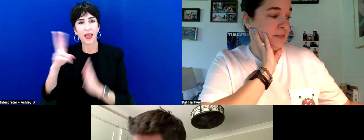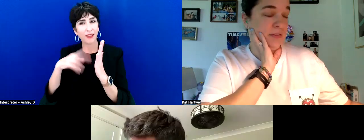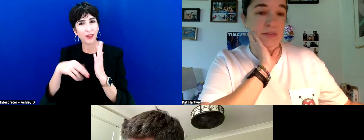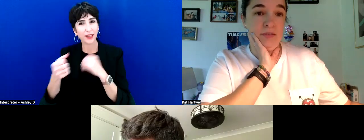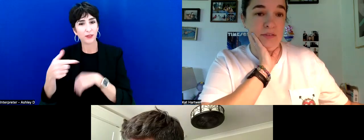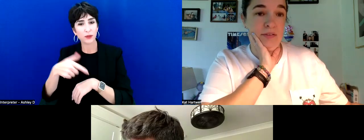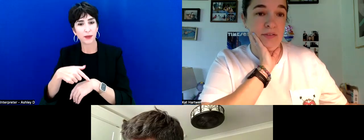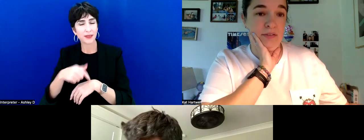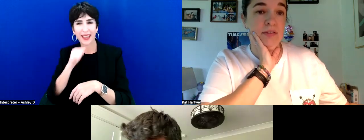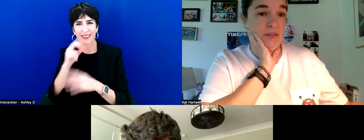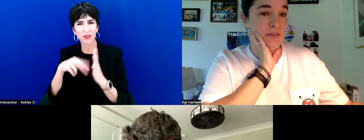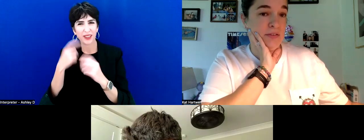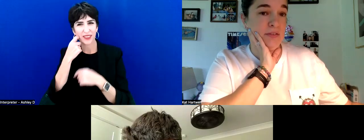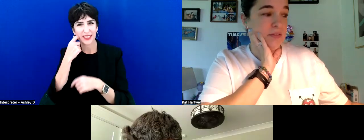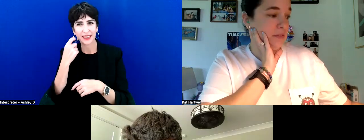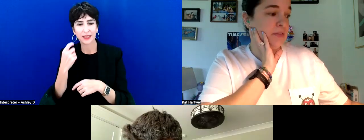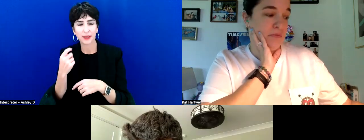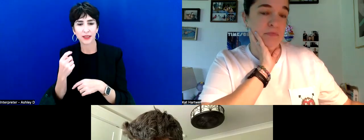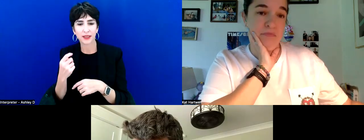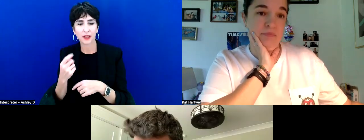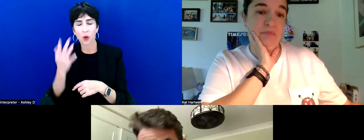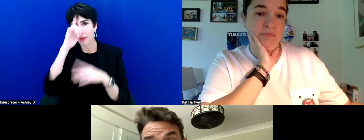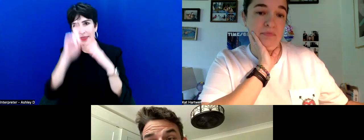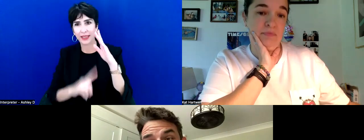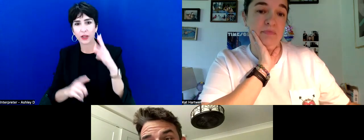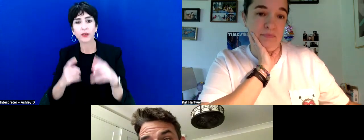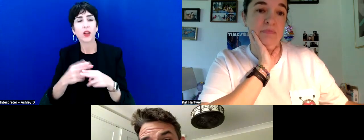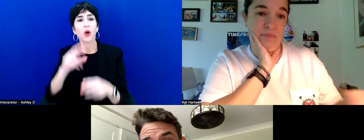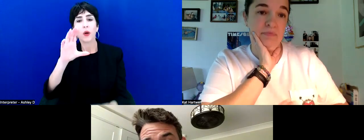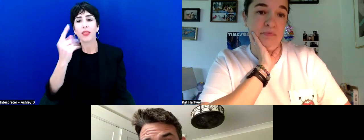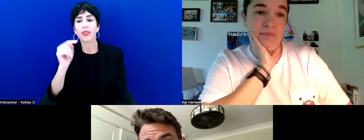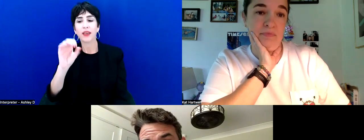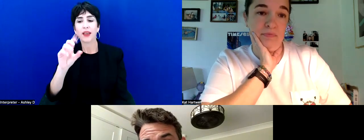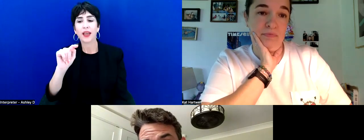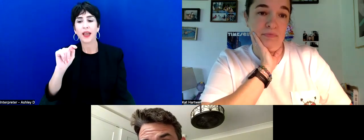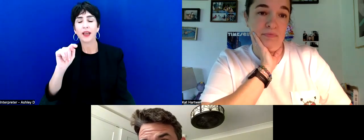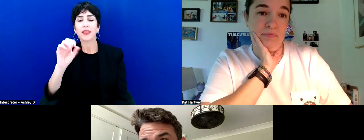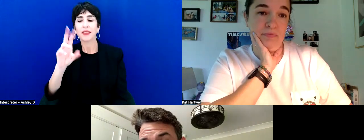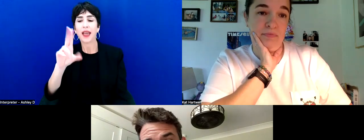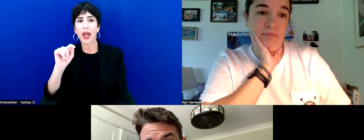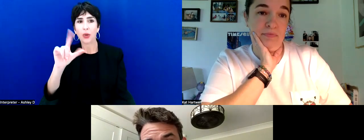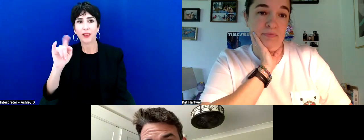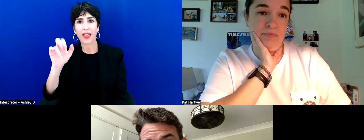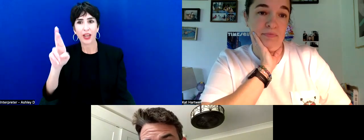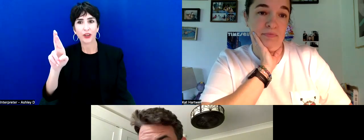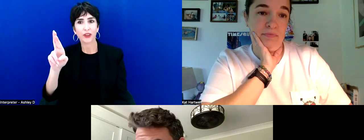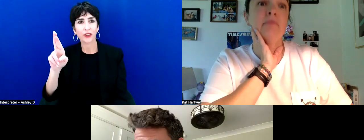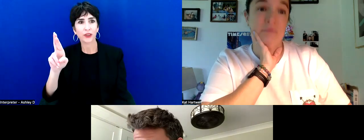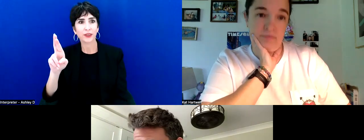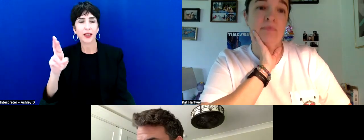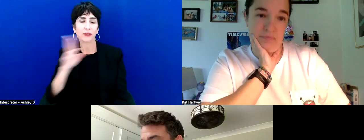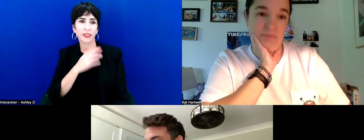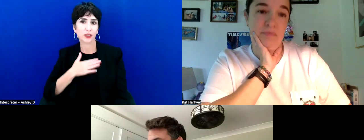times actually. I haven't read it recently. Why am I? Oh, The Outlier. That's actually one of my favorite books. I really enjoyed